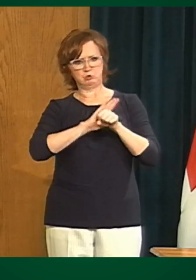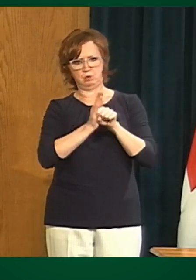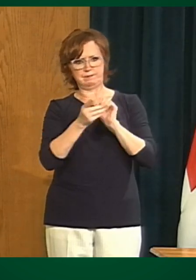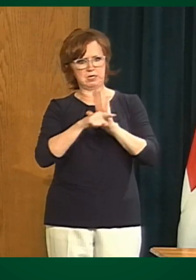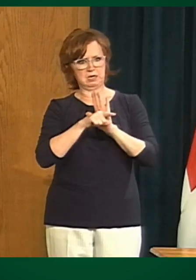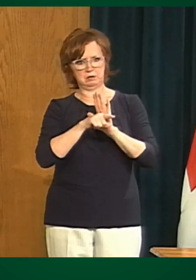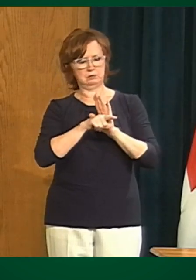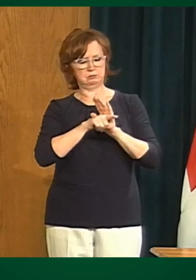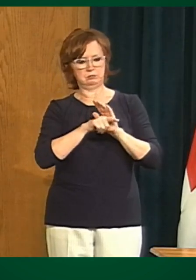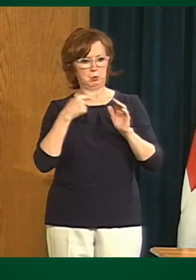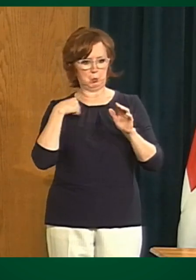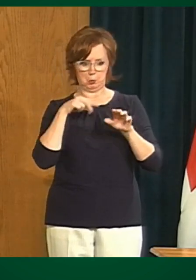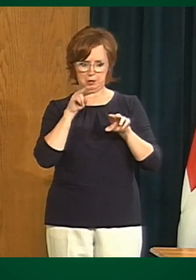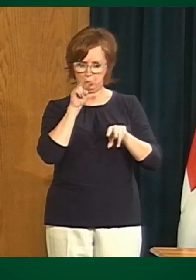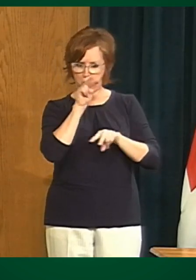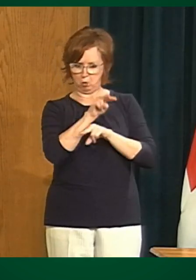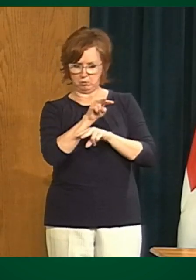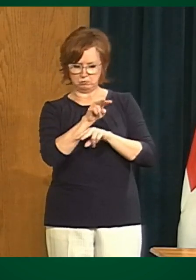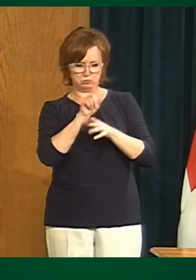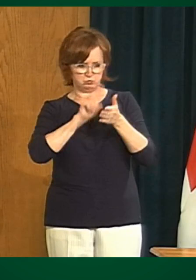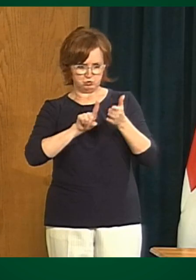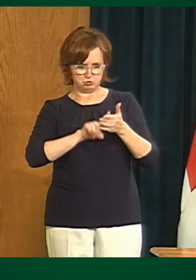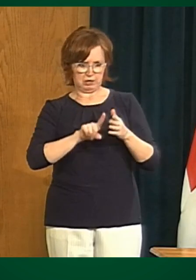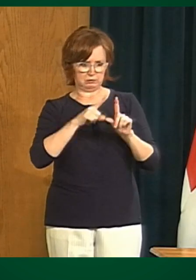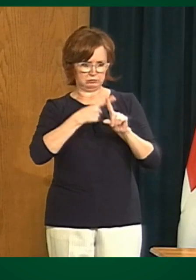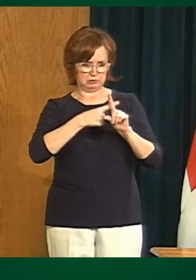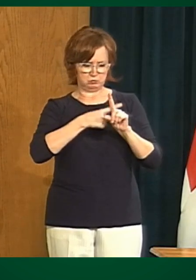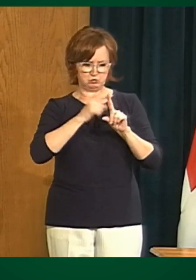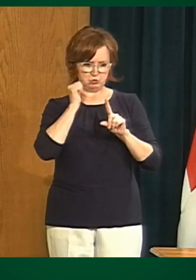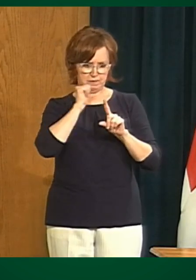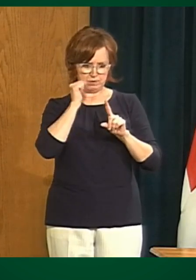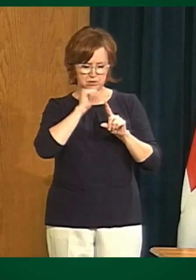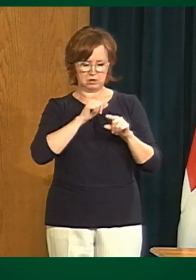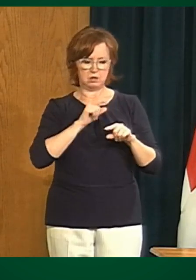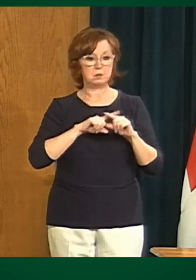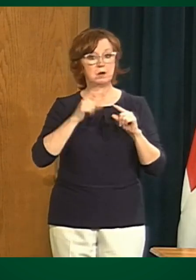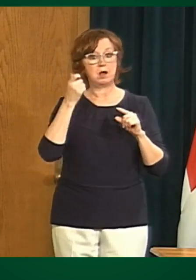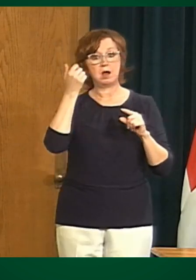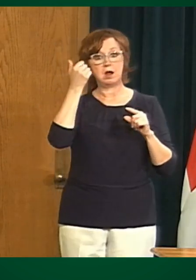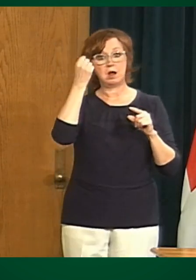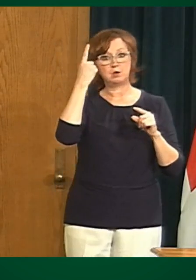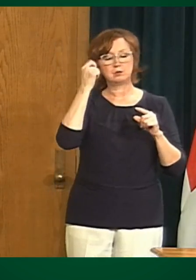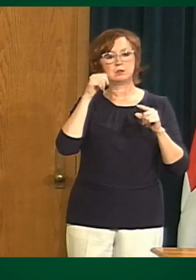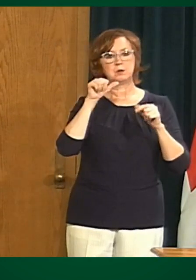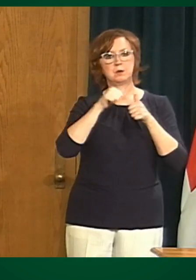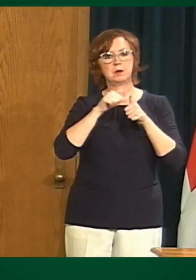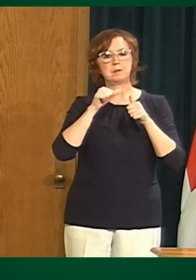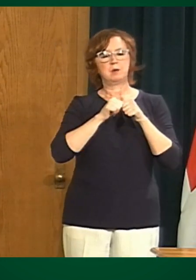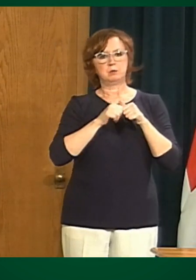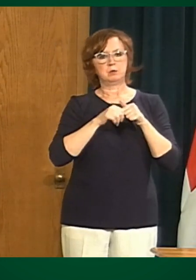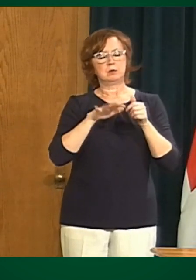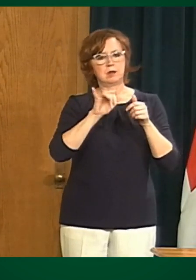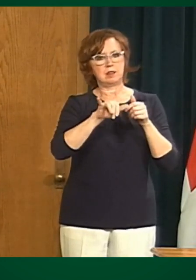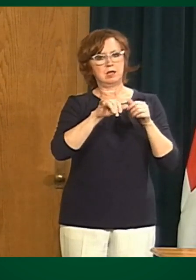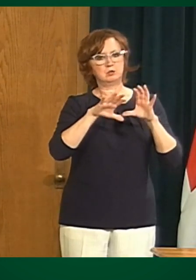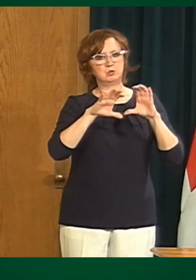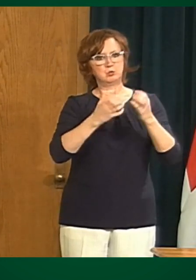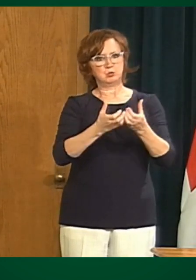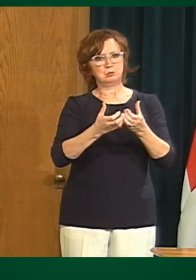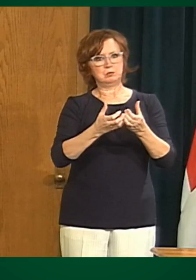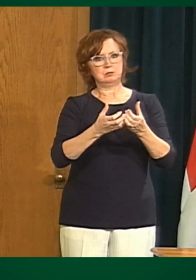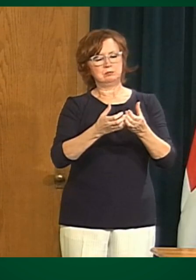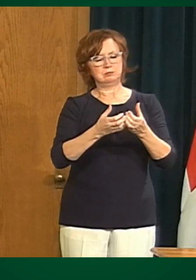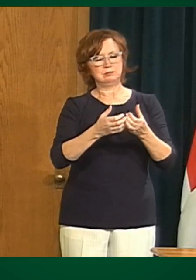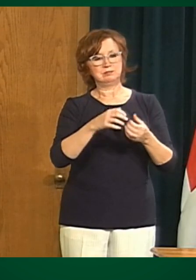I also emphasize, this is a disease that affects vulnerable population, and it's unpredictable how